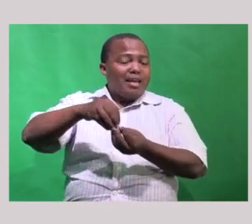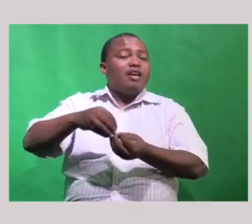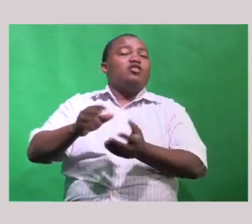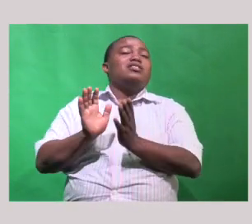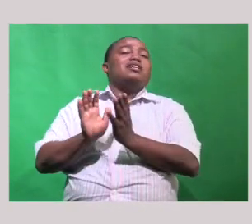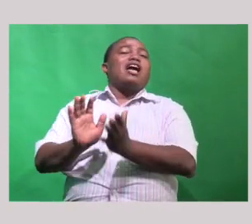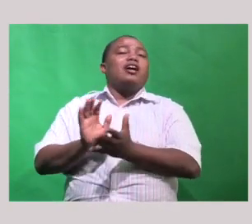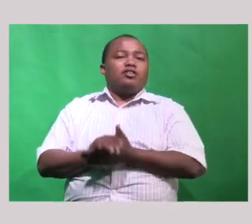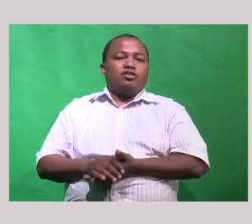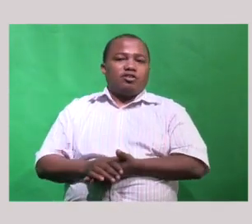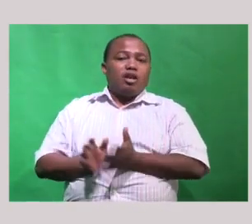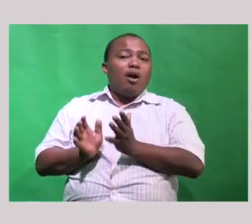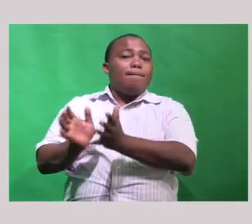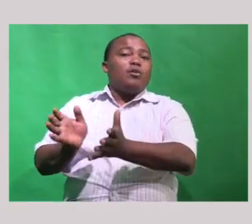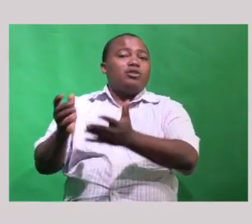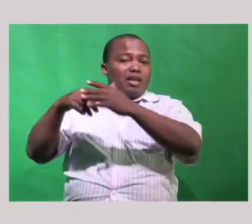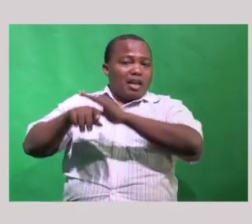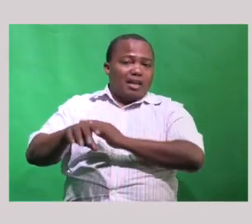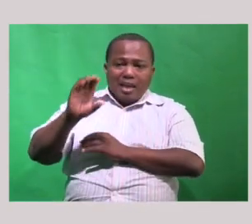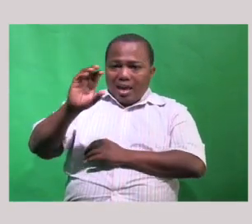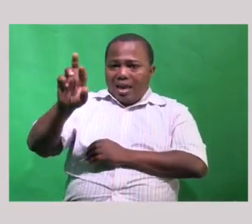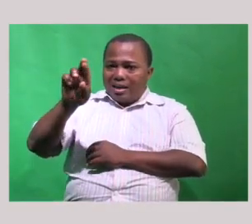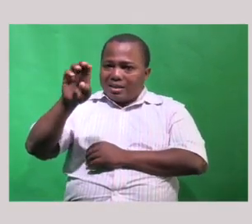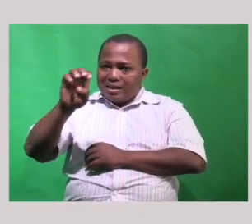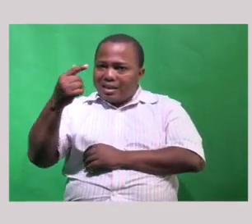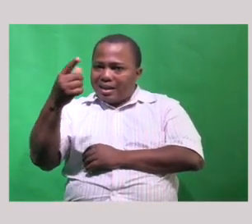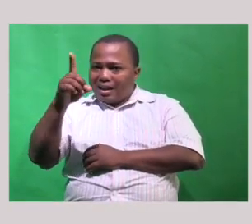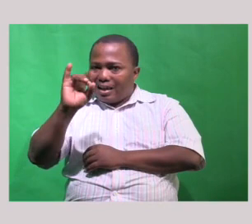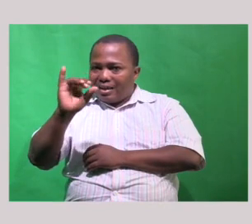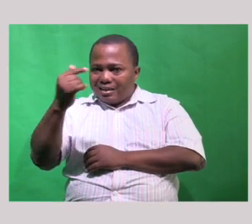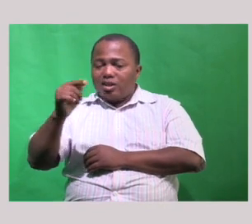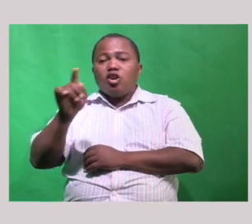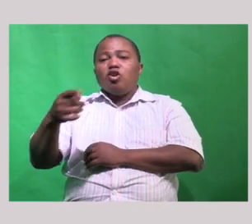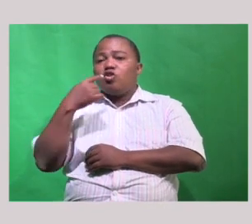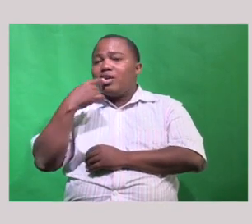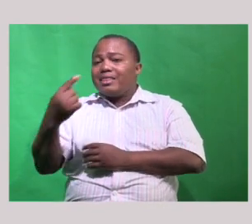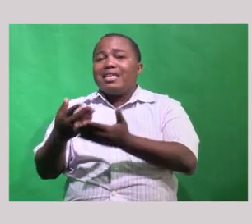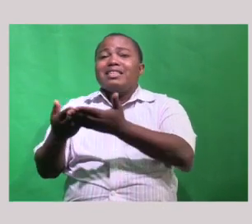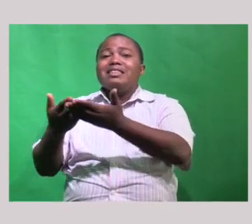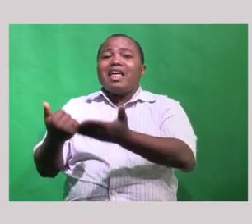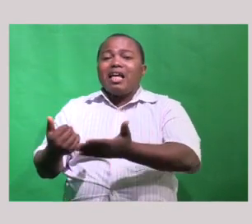You put on a credit side. You said that owing